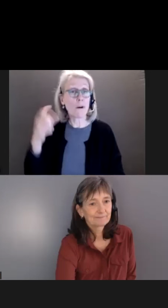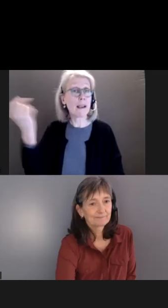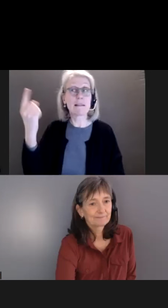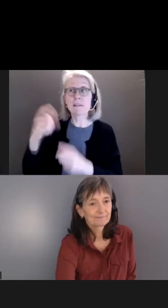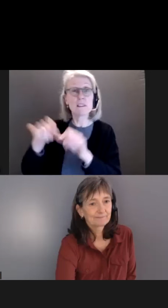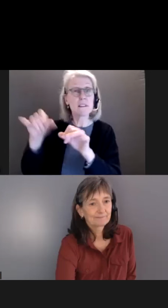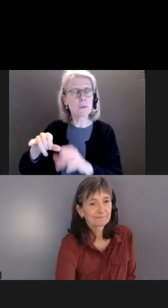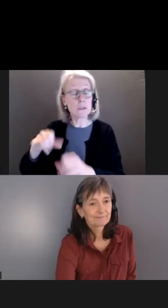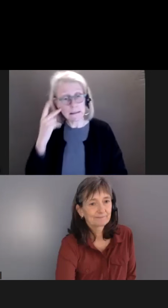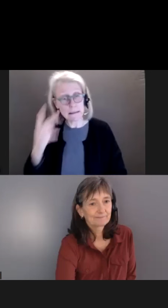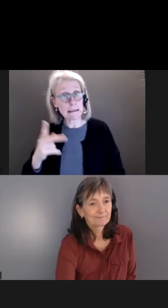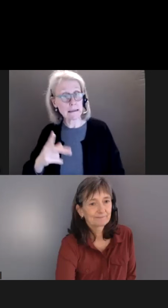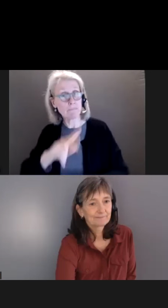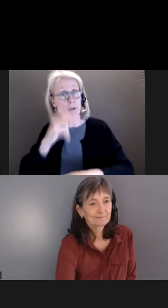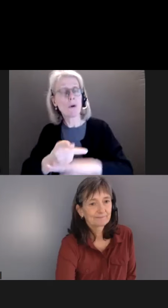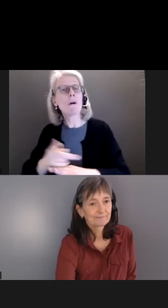help.